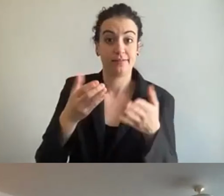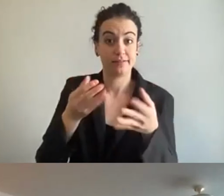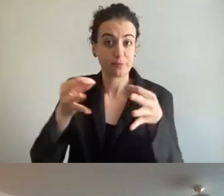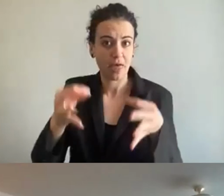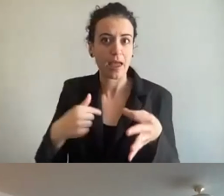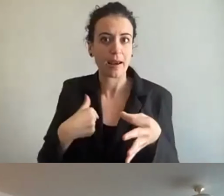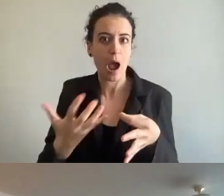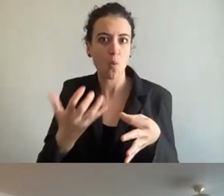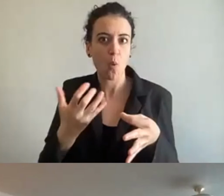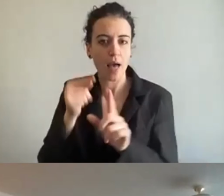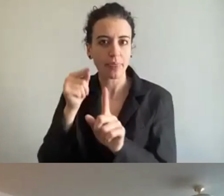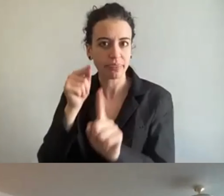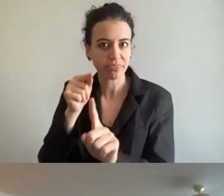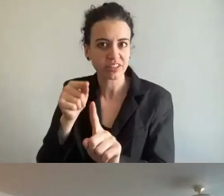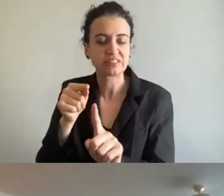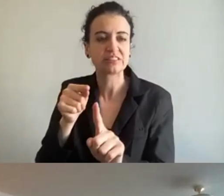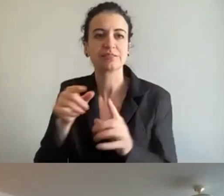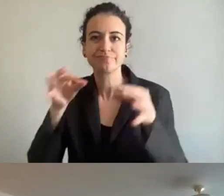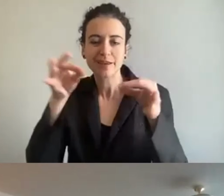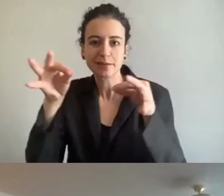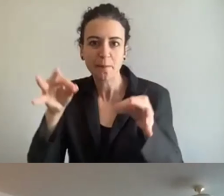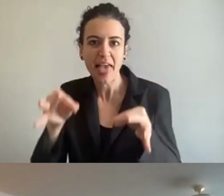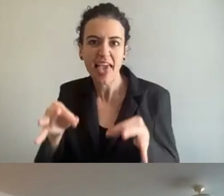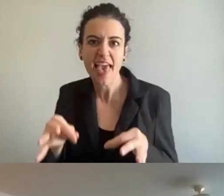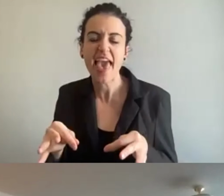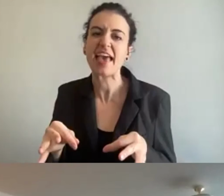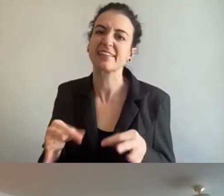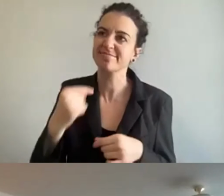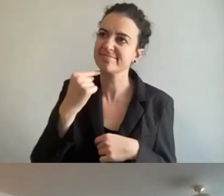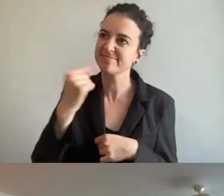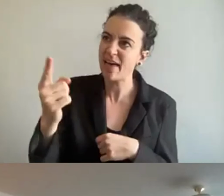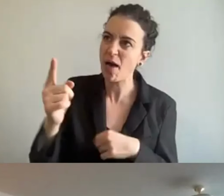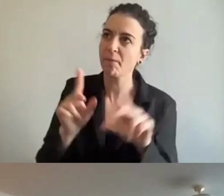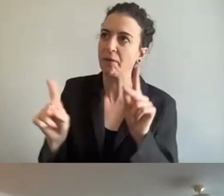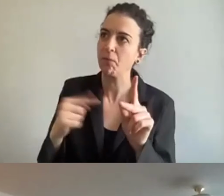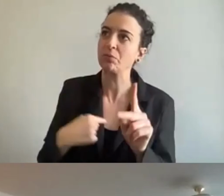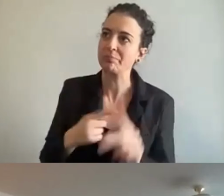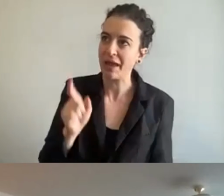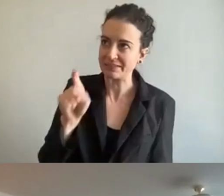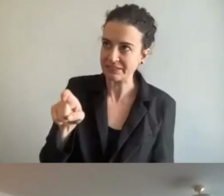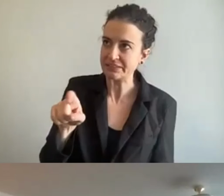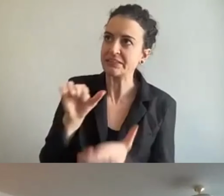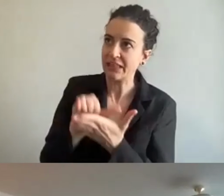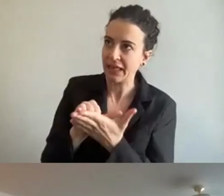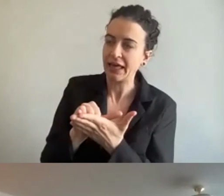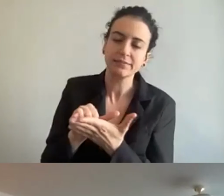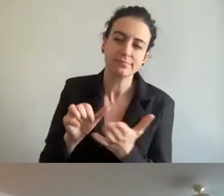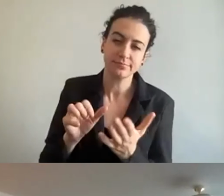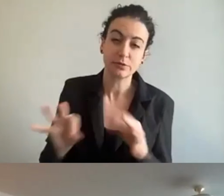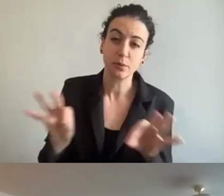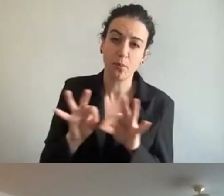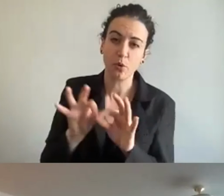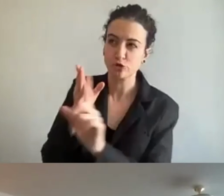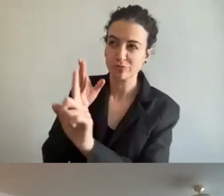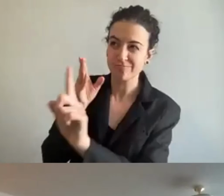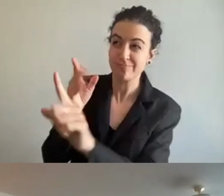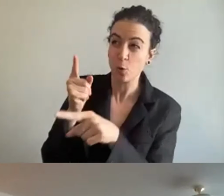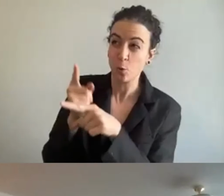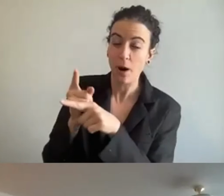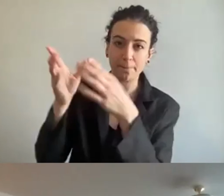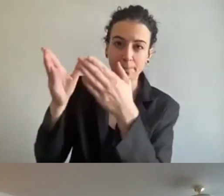it to the right people, your legislators, Department of